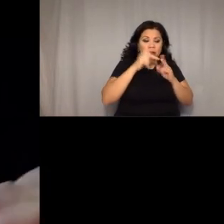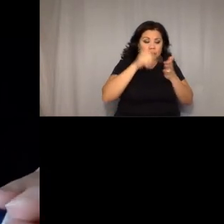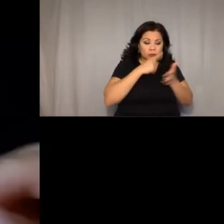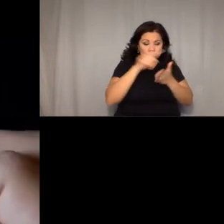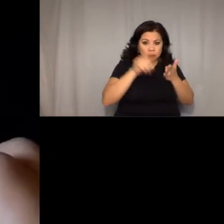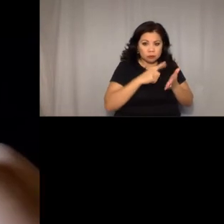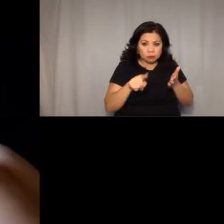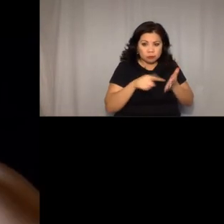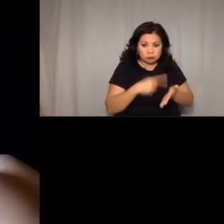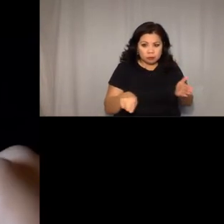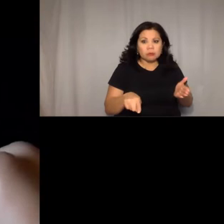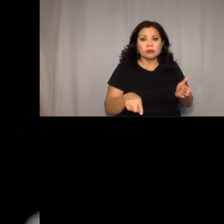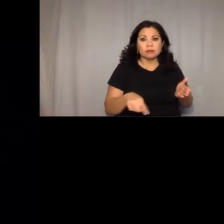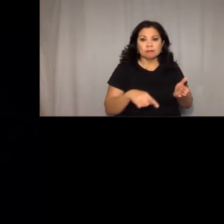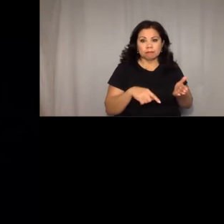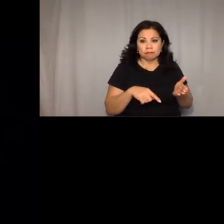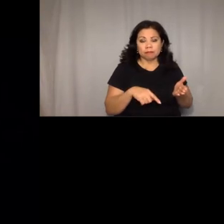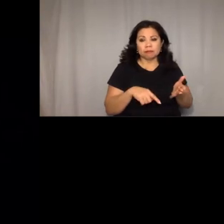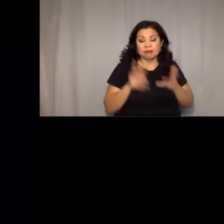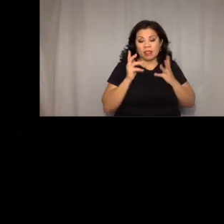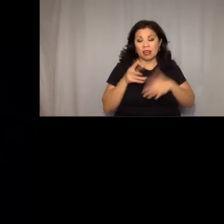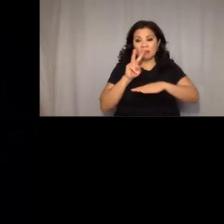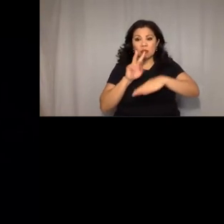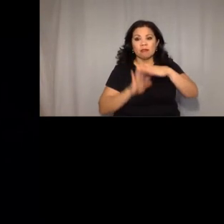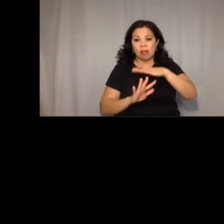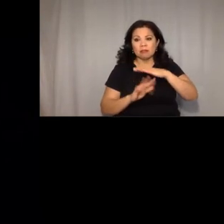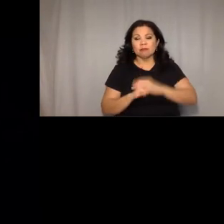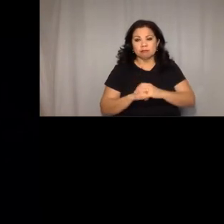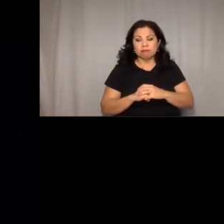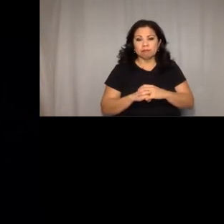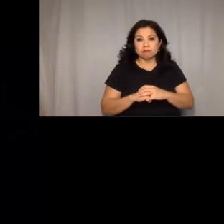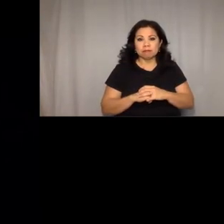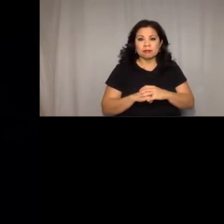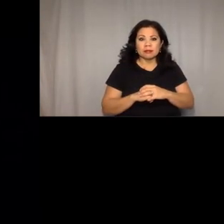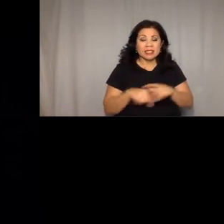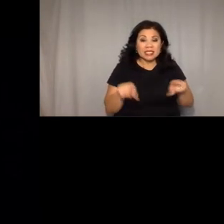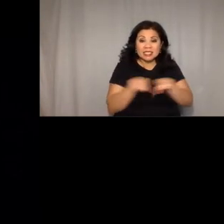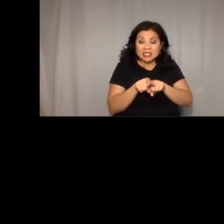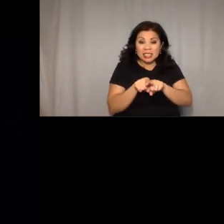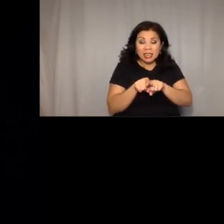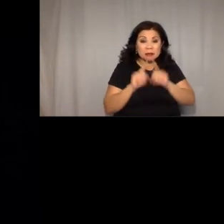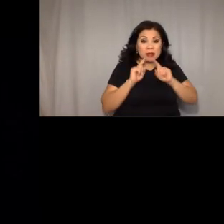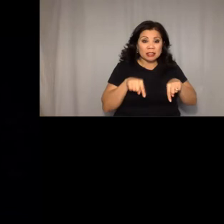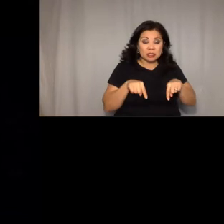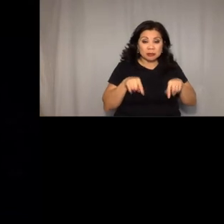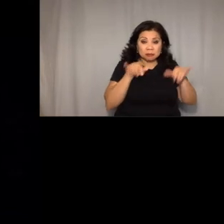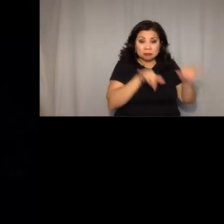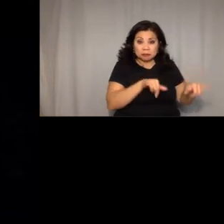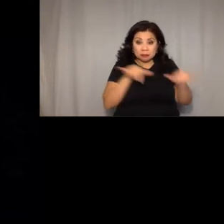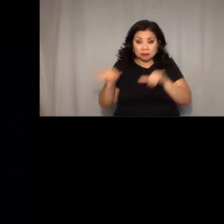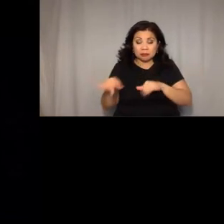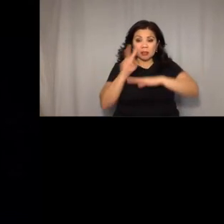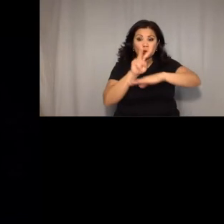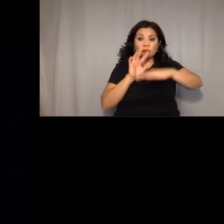makes 1, zap it out. We're left with 2 over 5. It's the same problem over here. Look, 2 fifths, 2